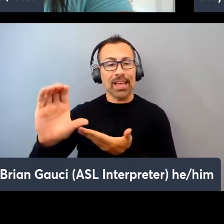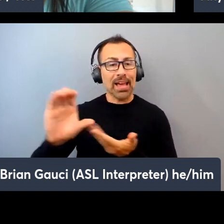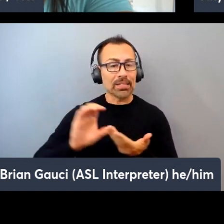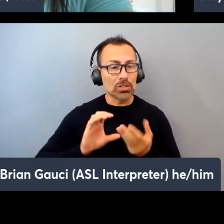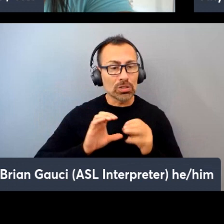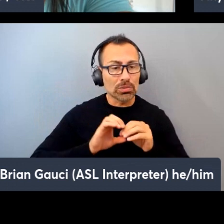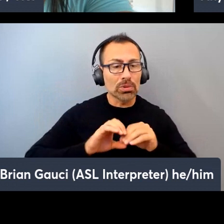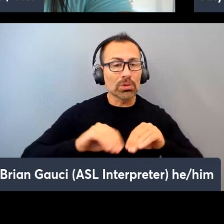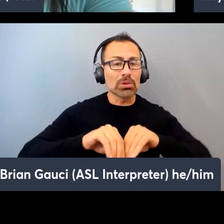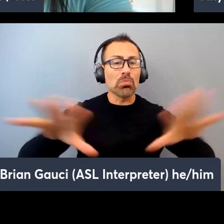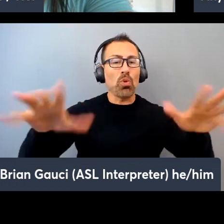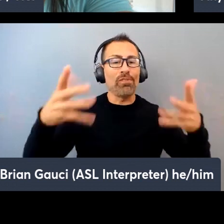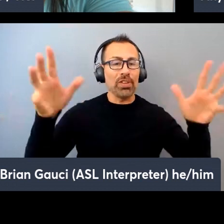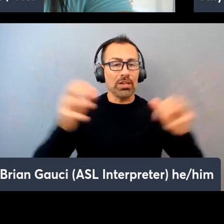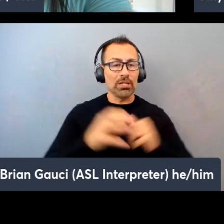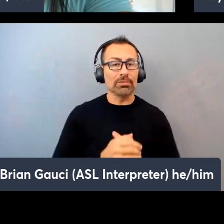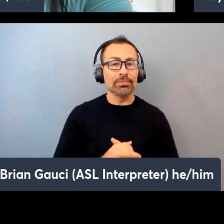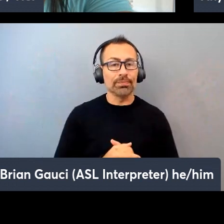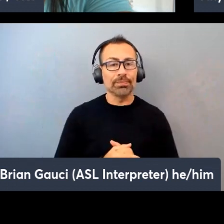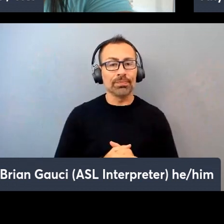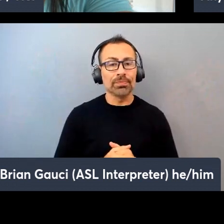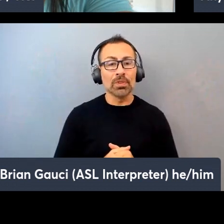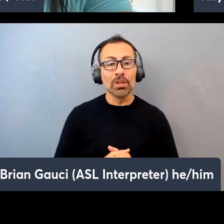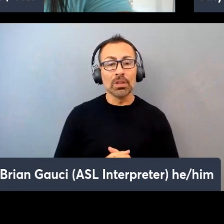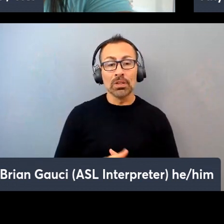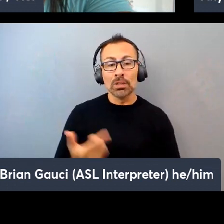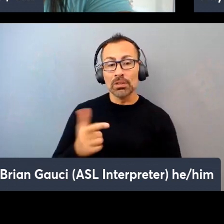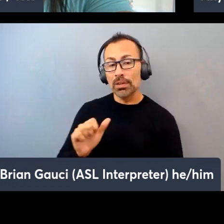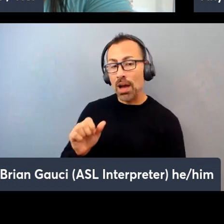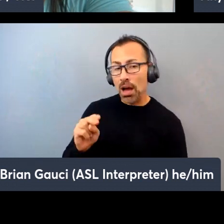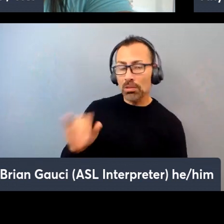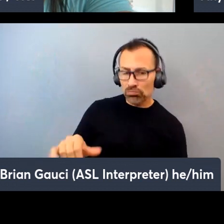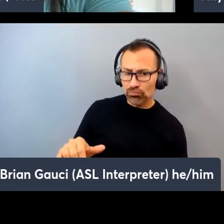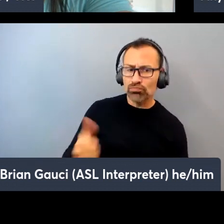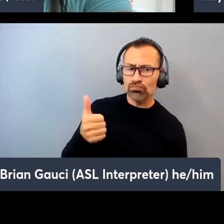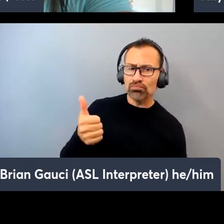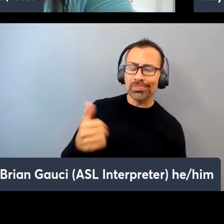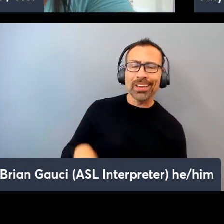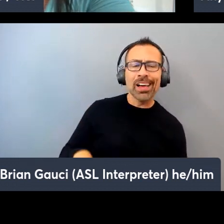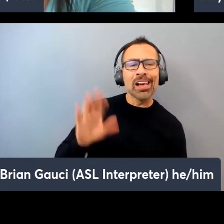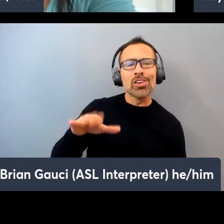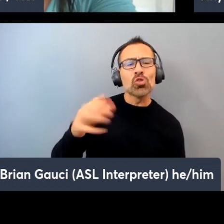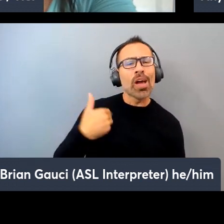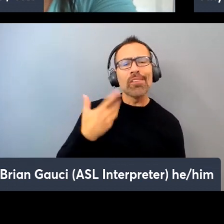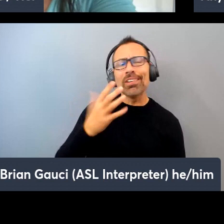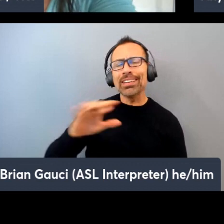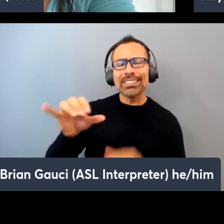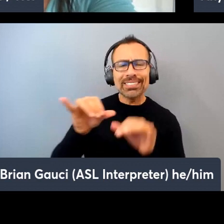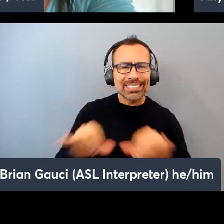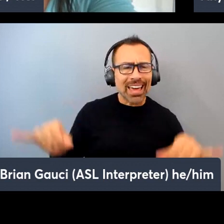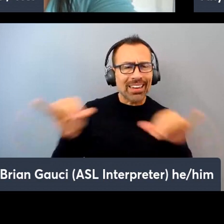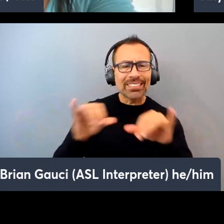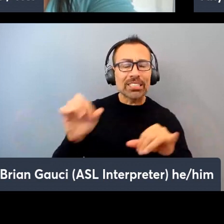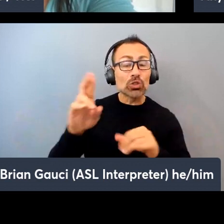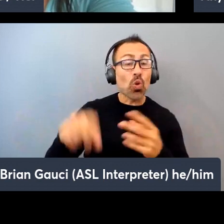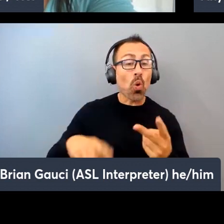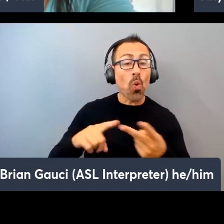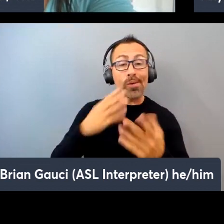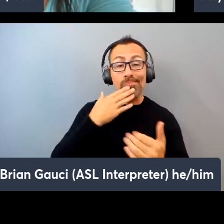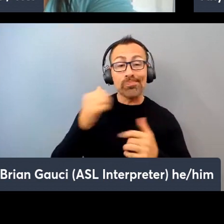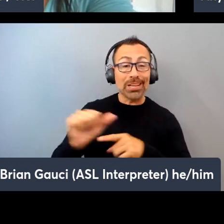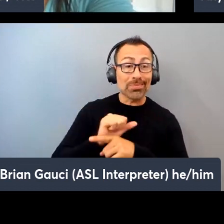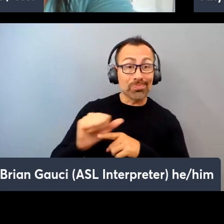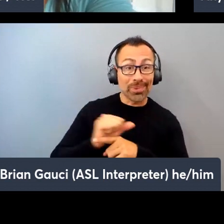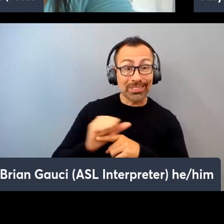on how did you implement any sort of like standardization or best practices around this? Because there's a lot of moving parts here as you're